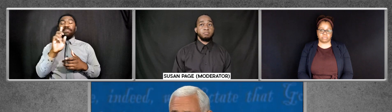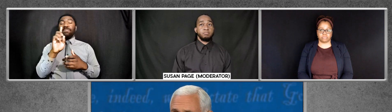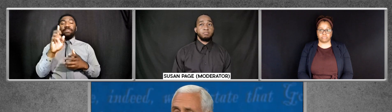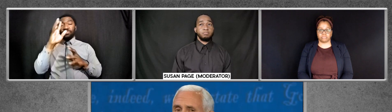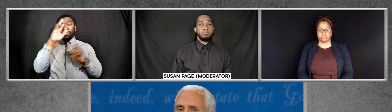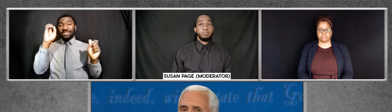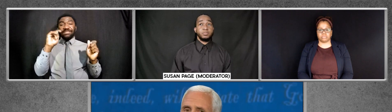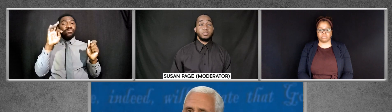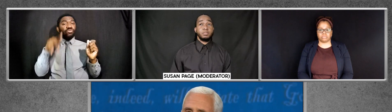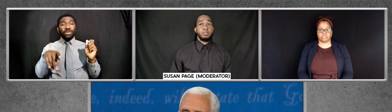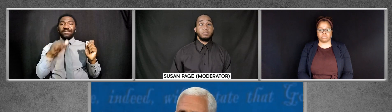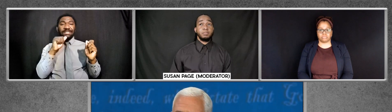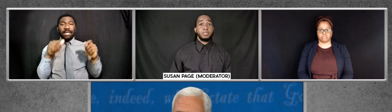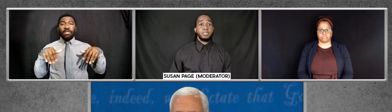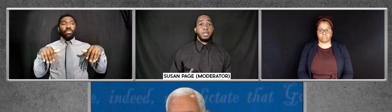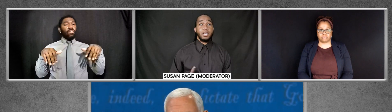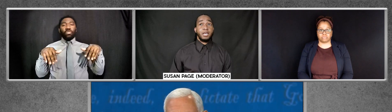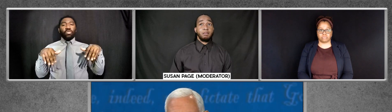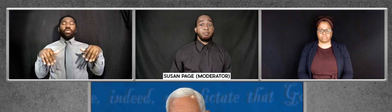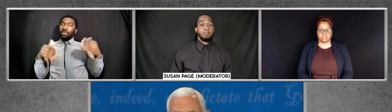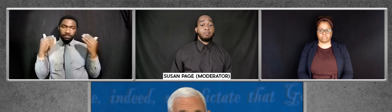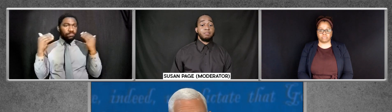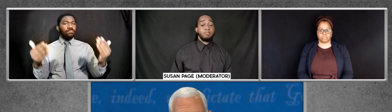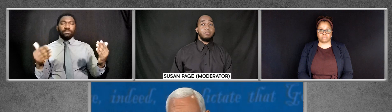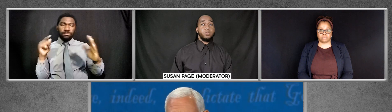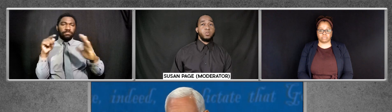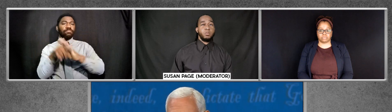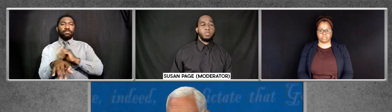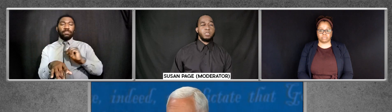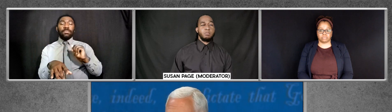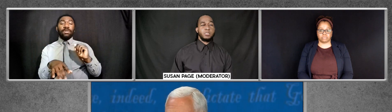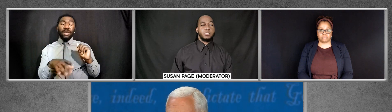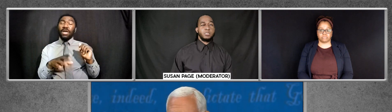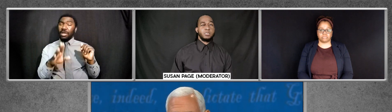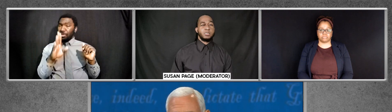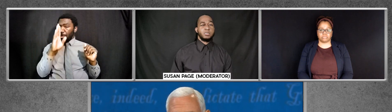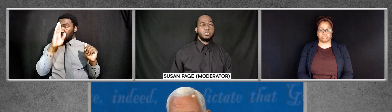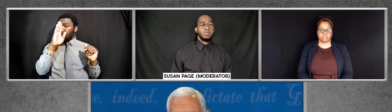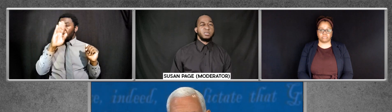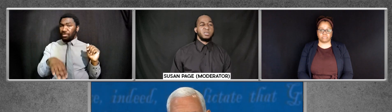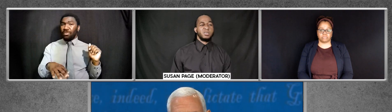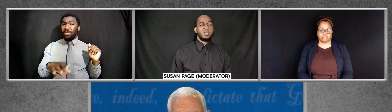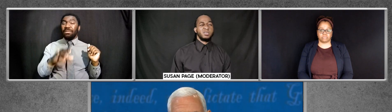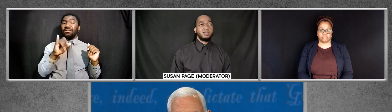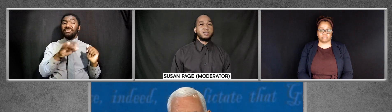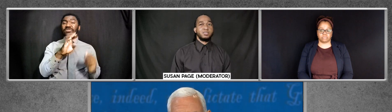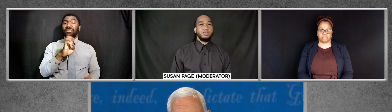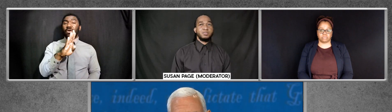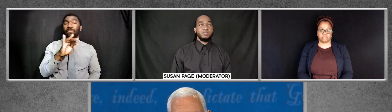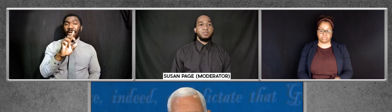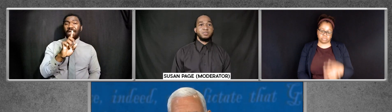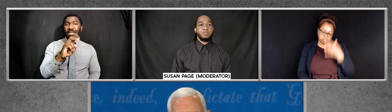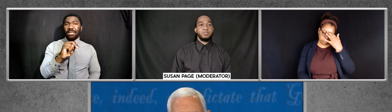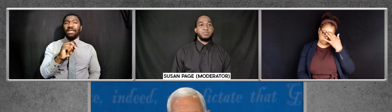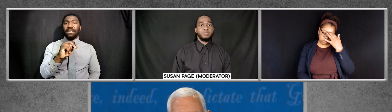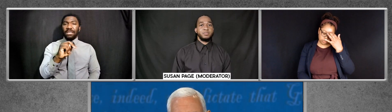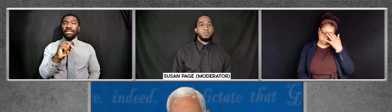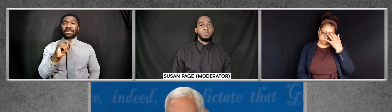Joe Biden and Kamala Harris actually criticized the decision to take out Qasem